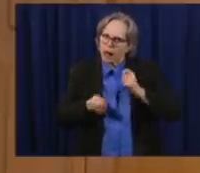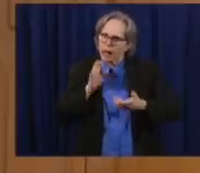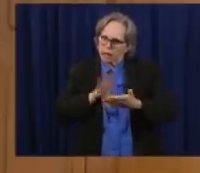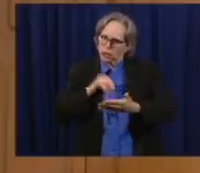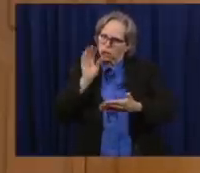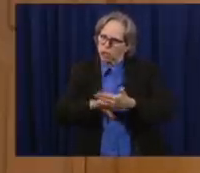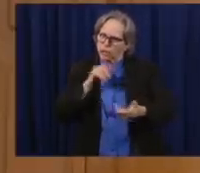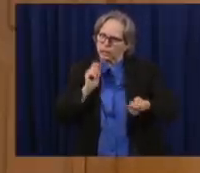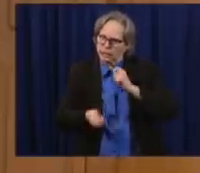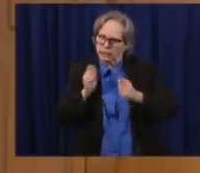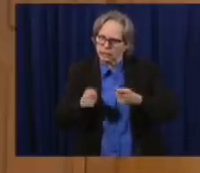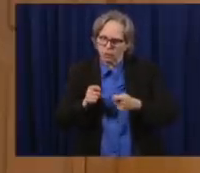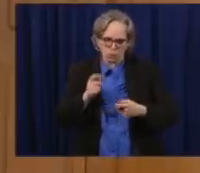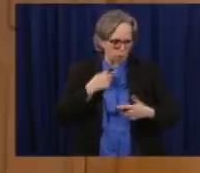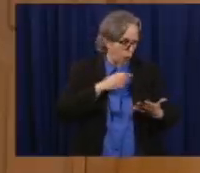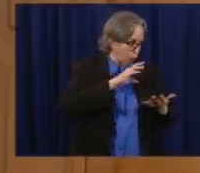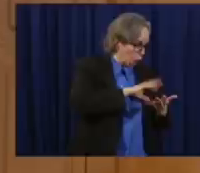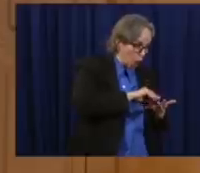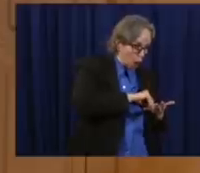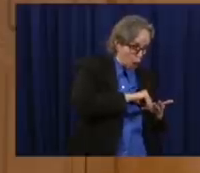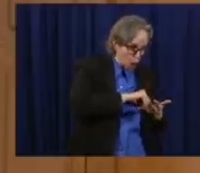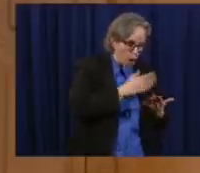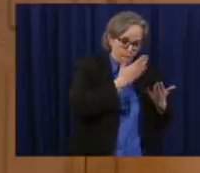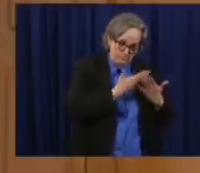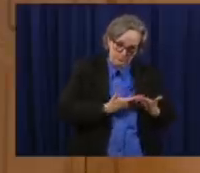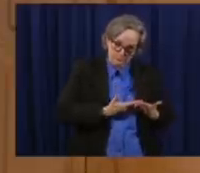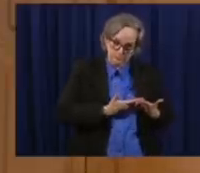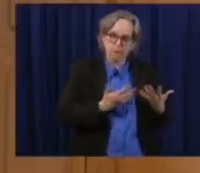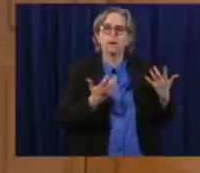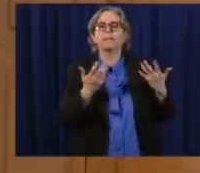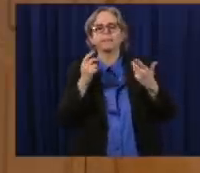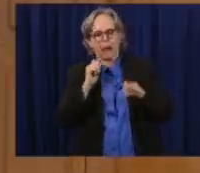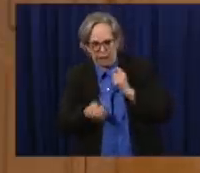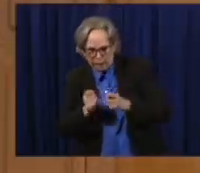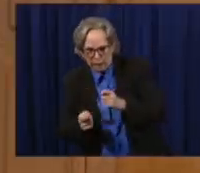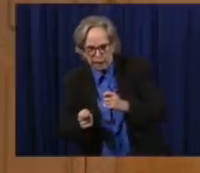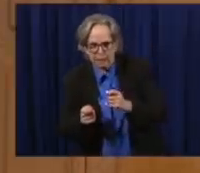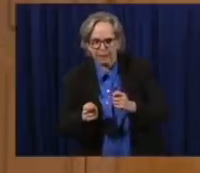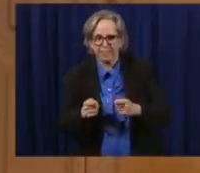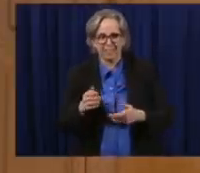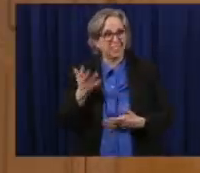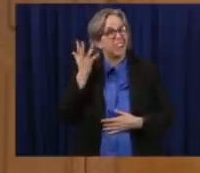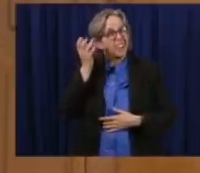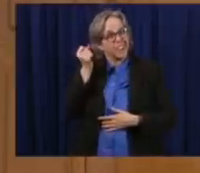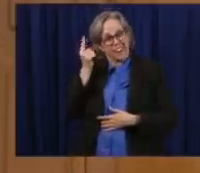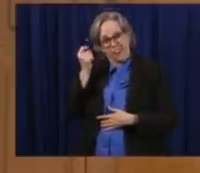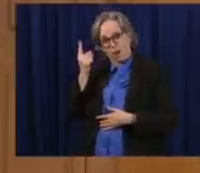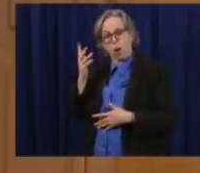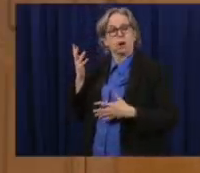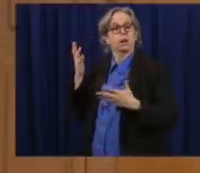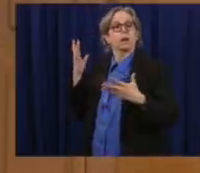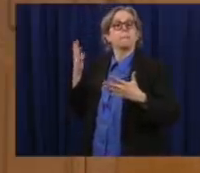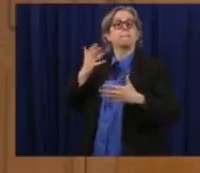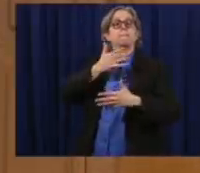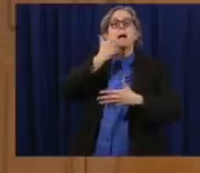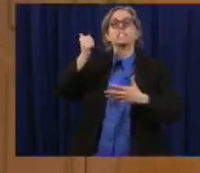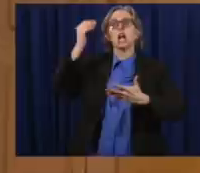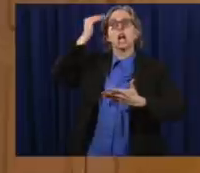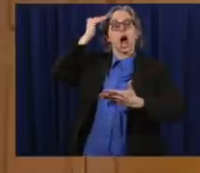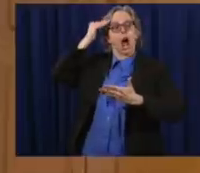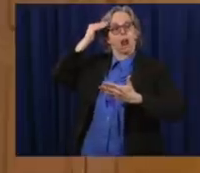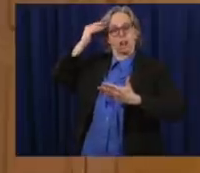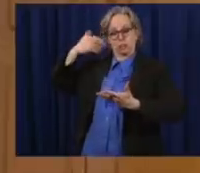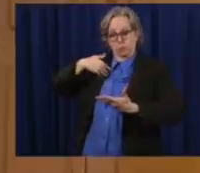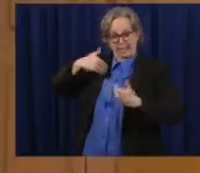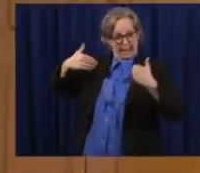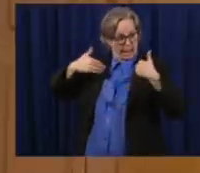evolves, just like the Governor and Lieutenant Governor said, with all the best knowledge on the table. We've always been thinking, even as